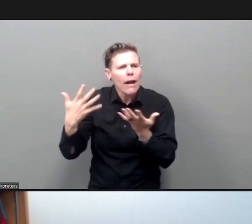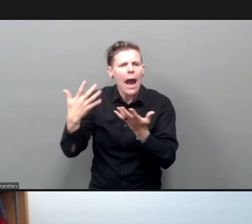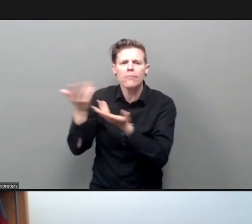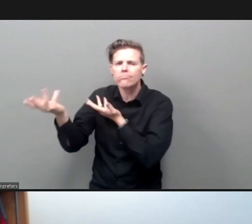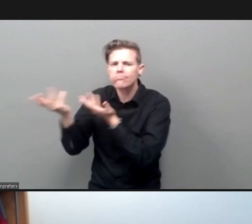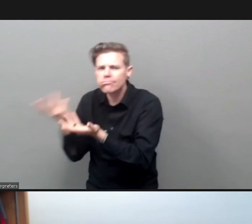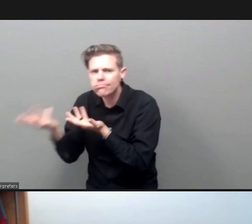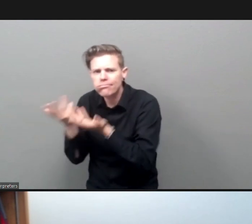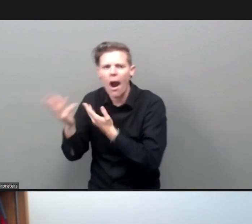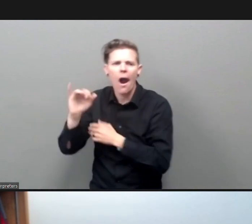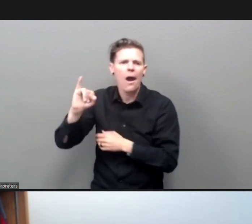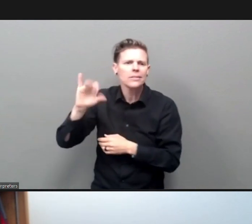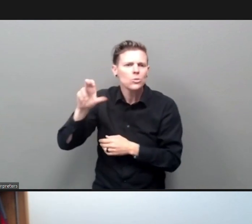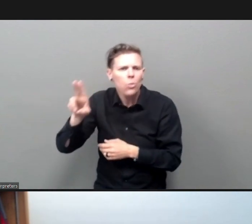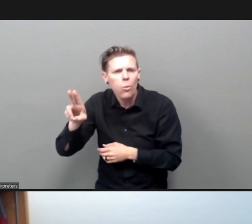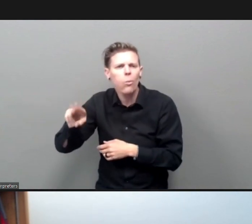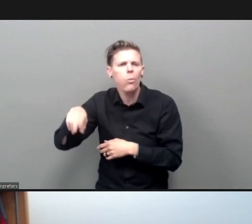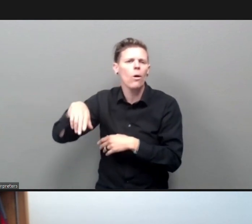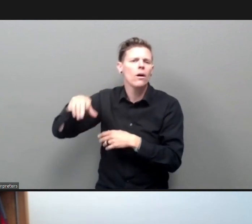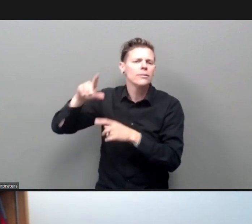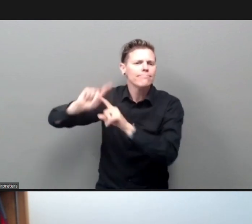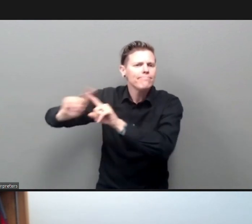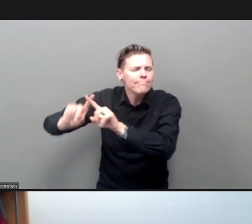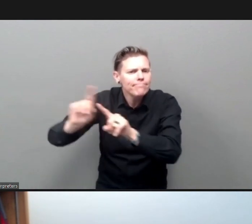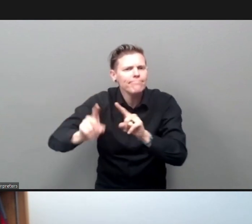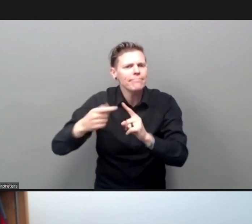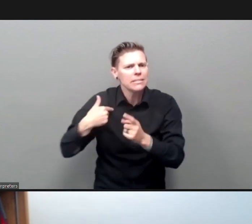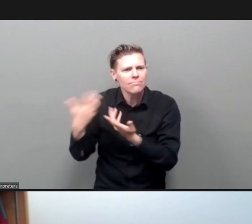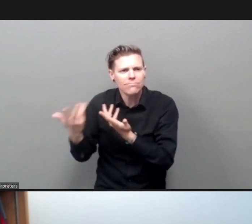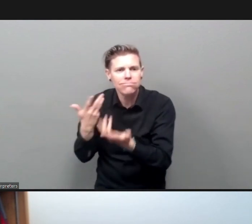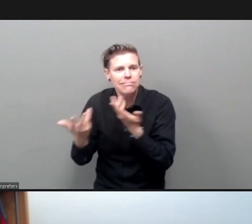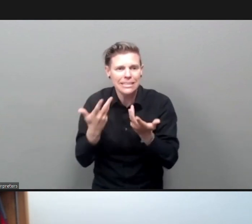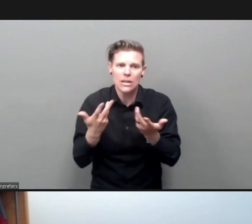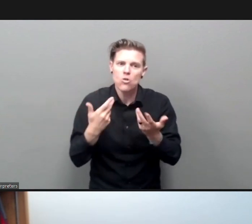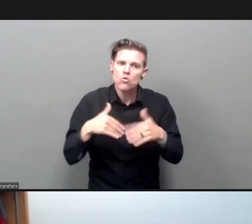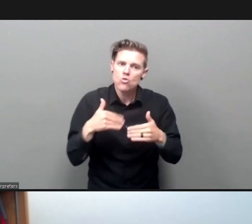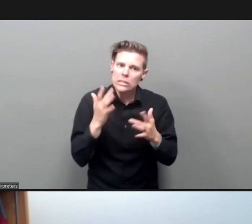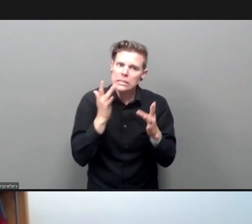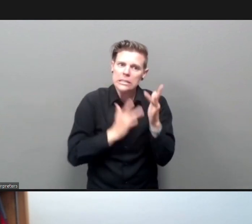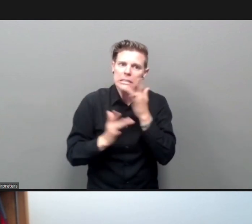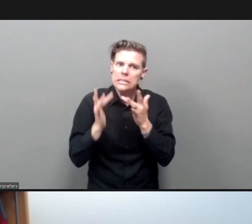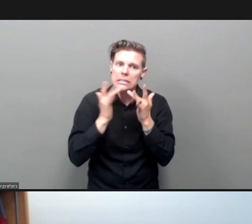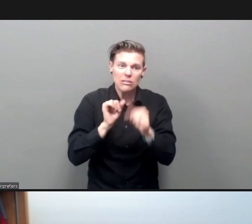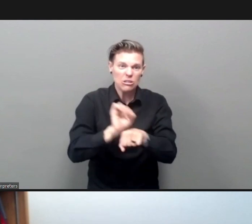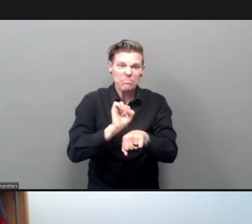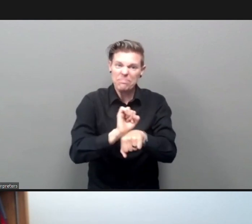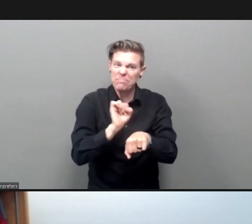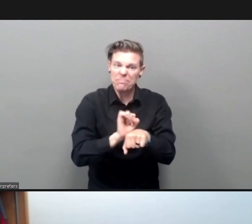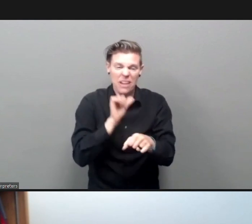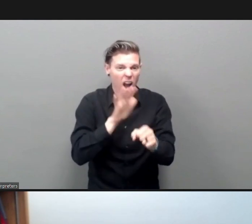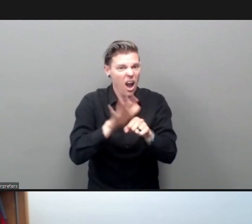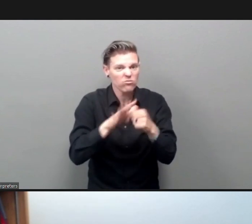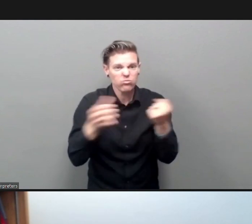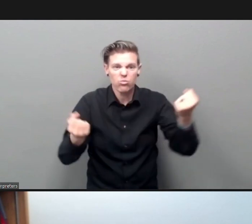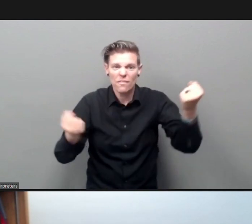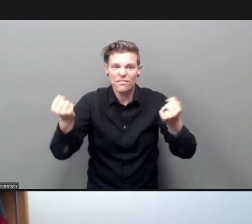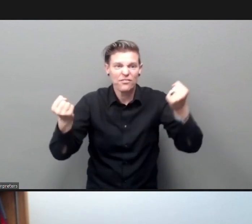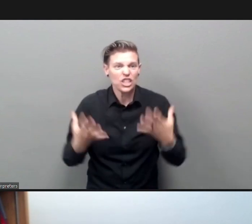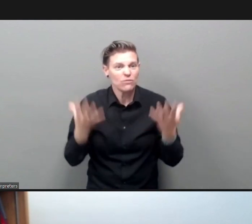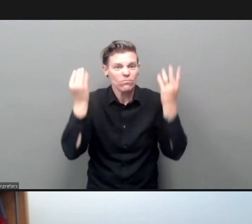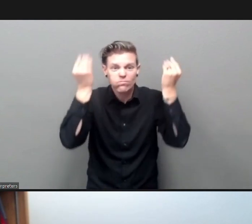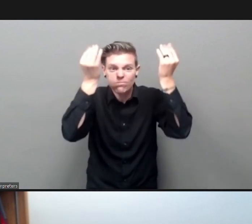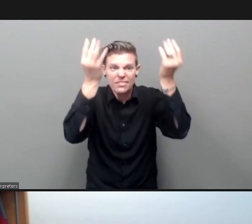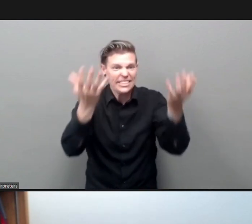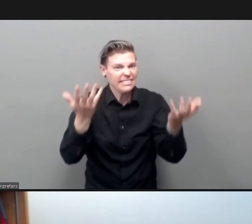of transport, and we continue to talk with those groups. They've traditionally been more conservative